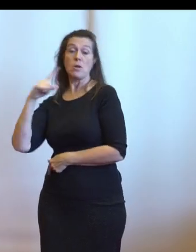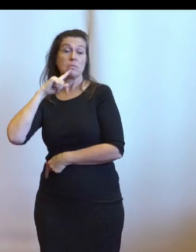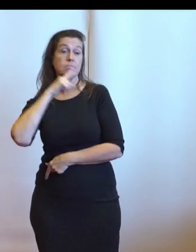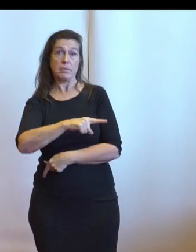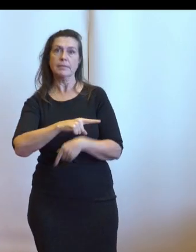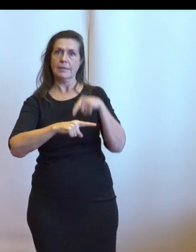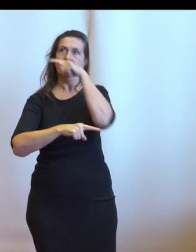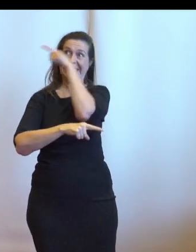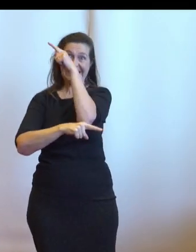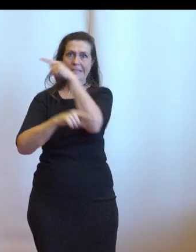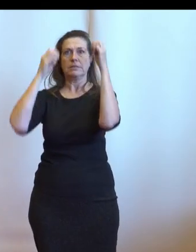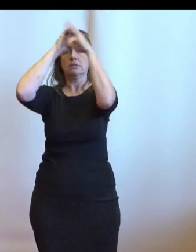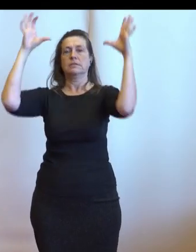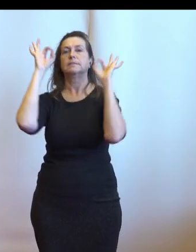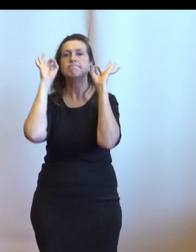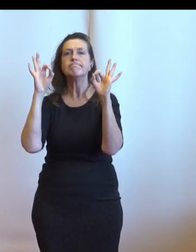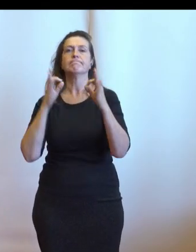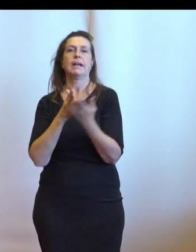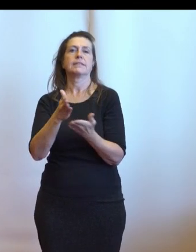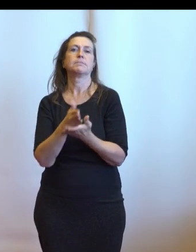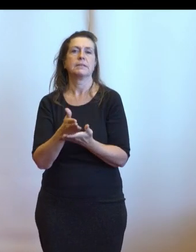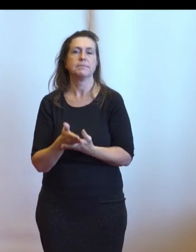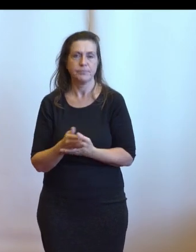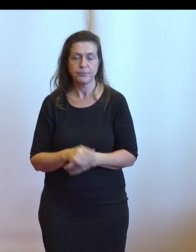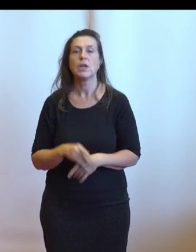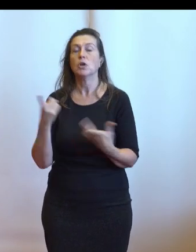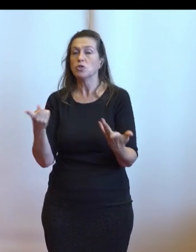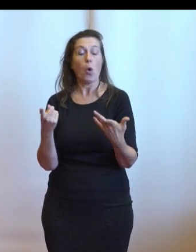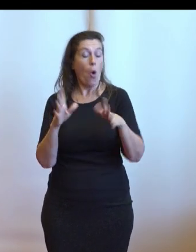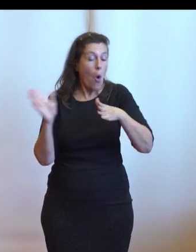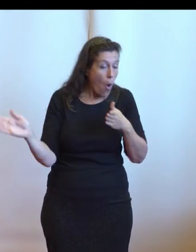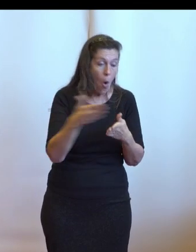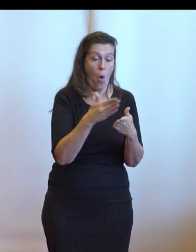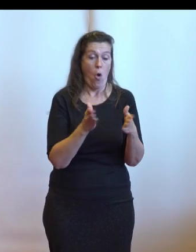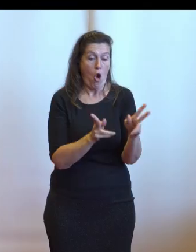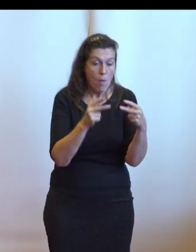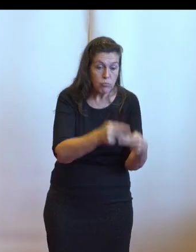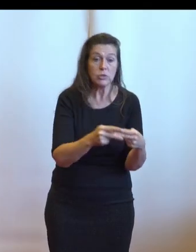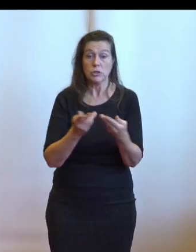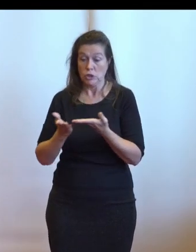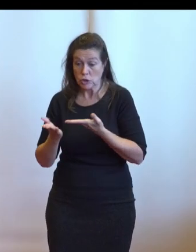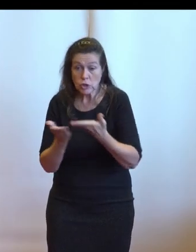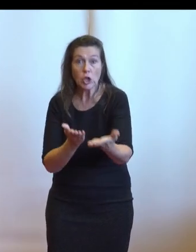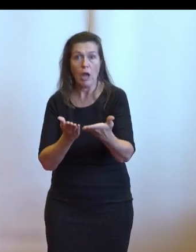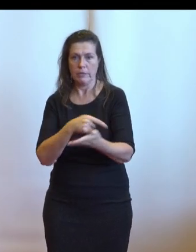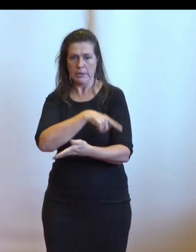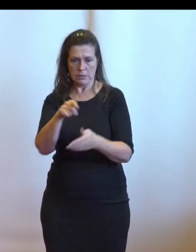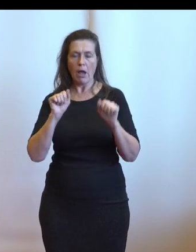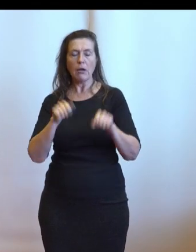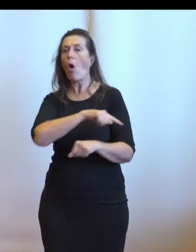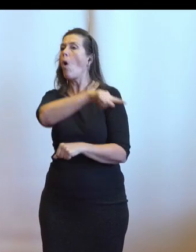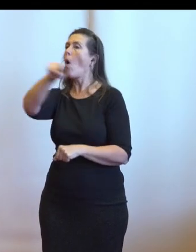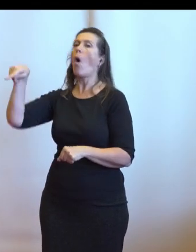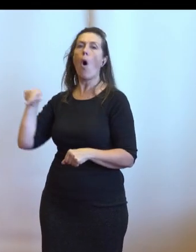with a disability, but on the fact that accessible products and services are just great experiences for everybody. So Neil